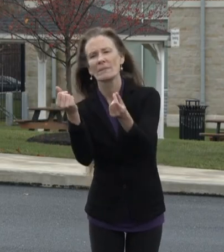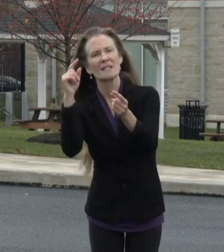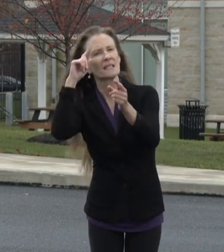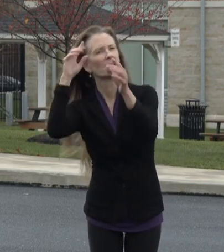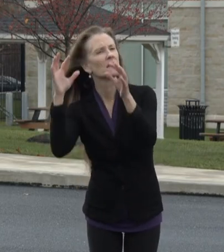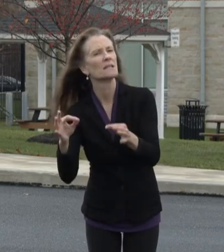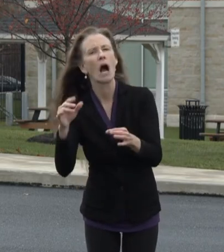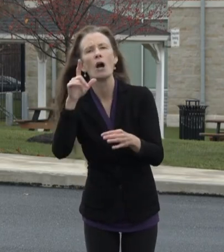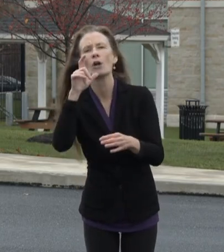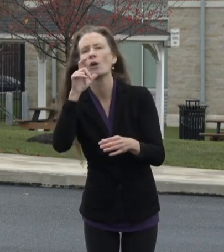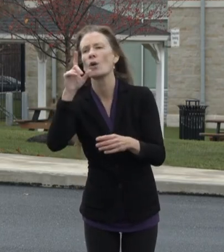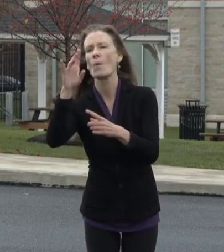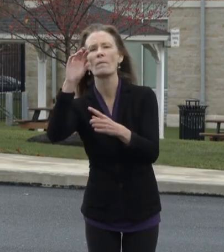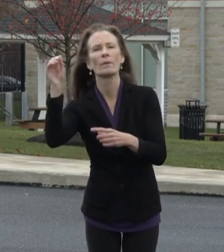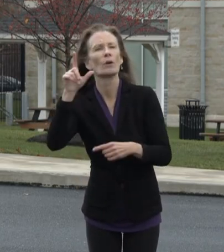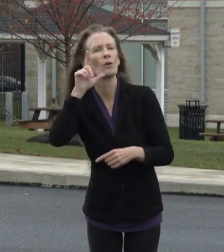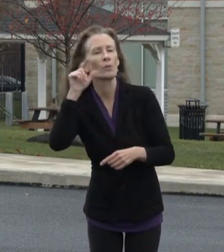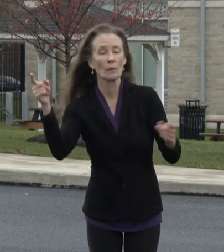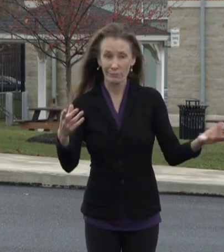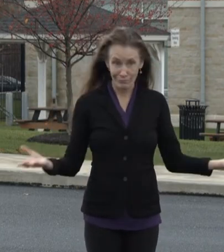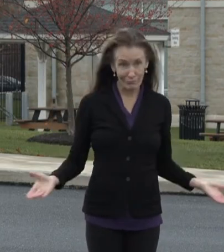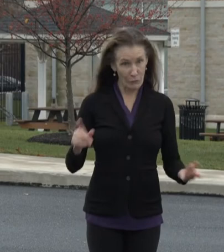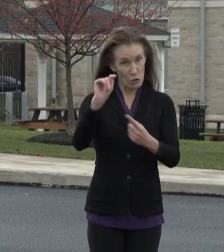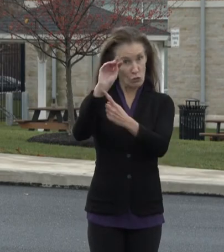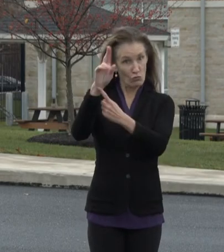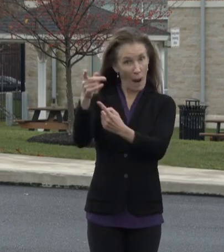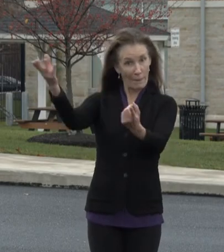it 100%? Ultimately, it's the President of the United